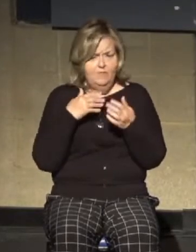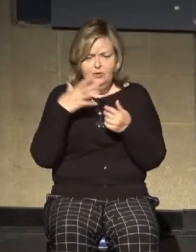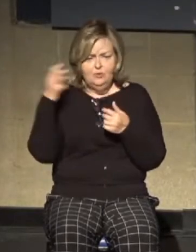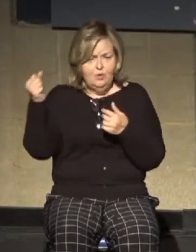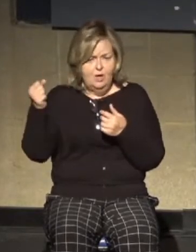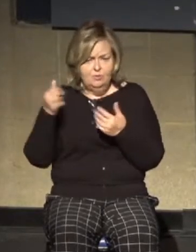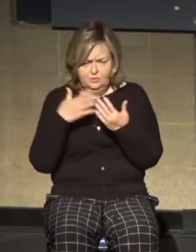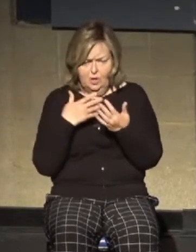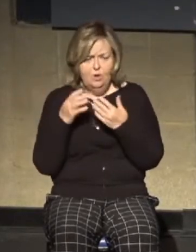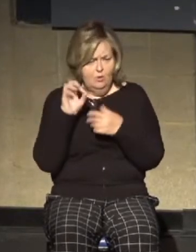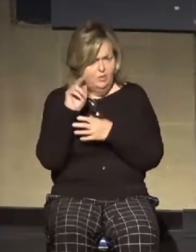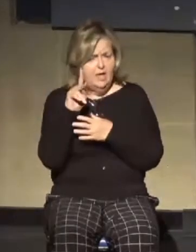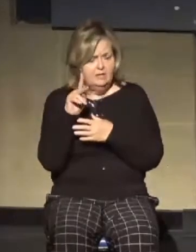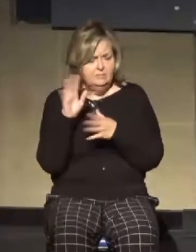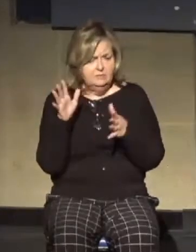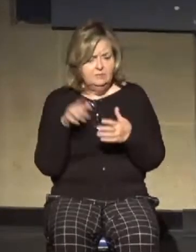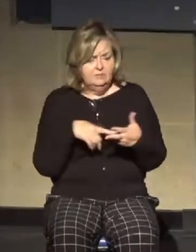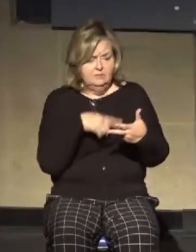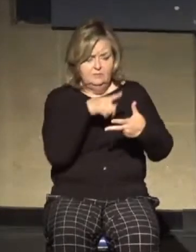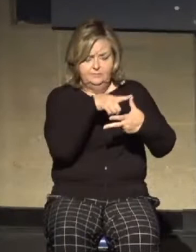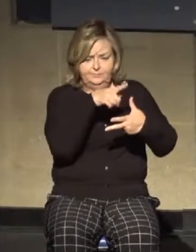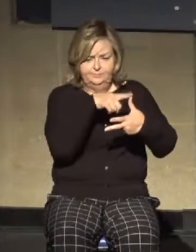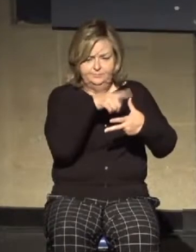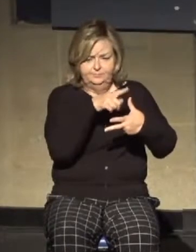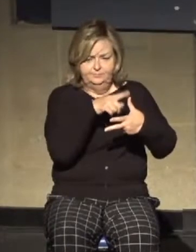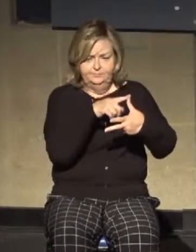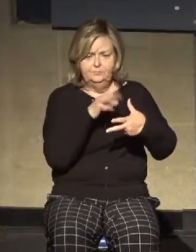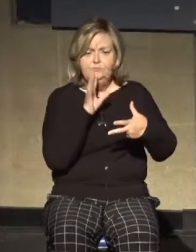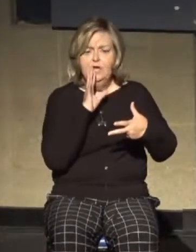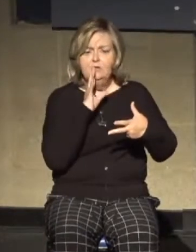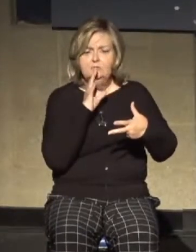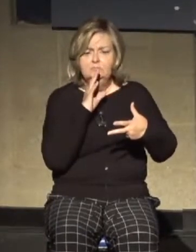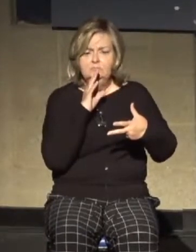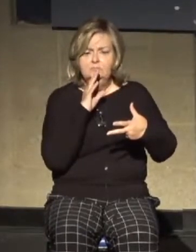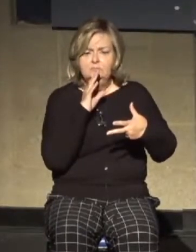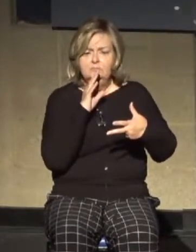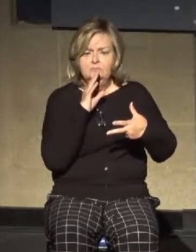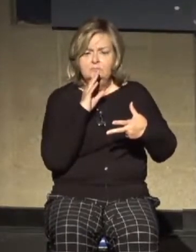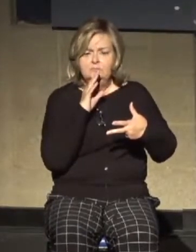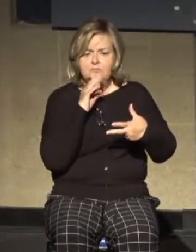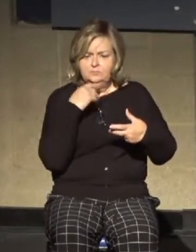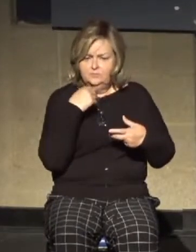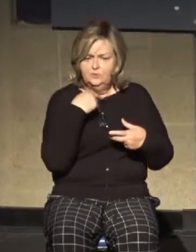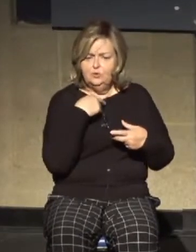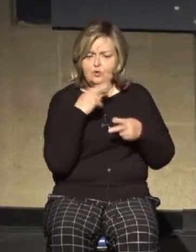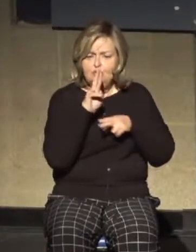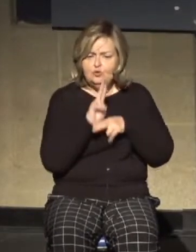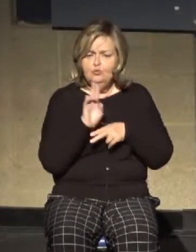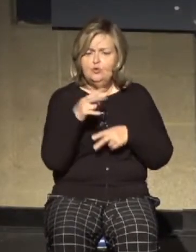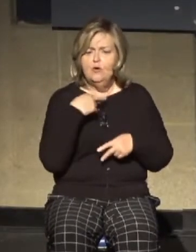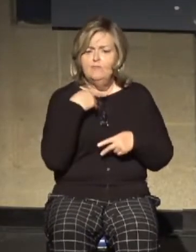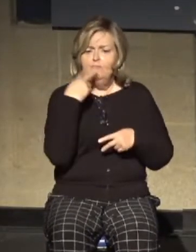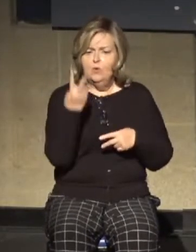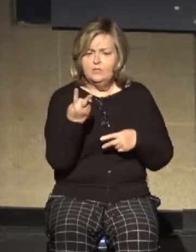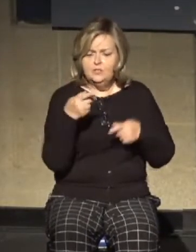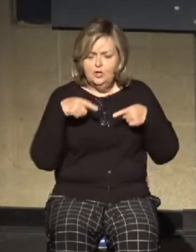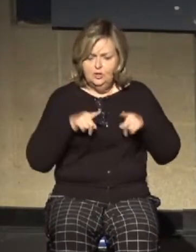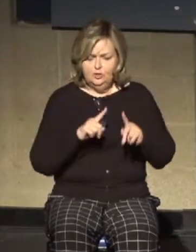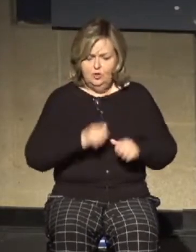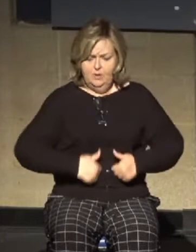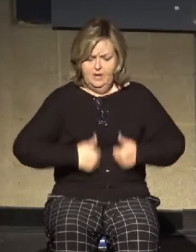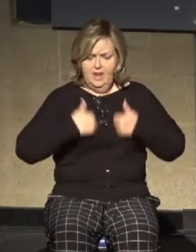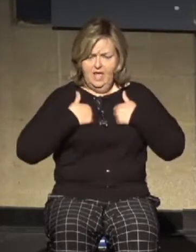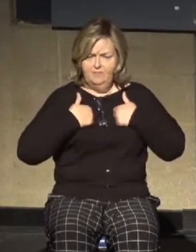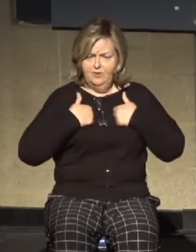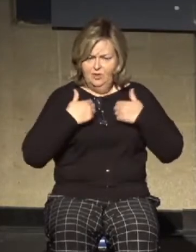Number one. Speak up. Throughout life, you will find yourself in situations